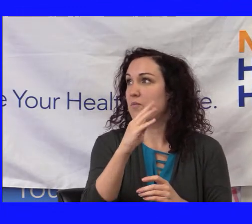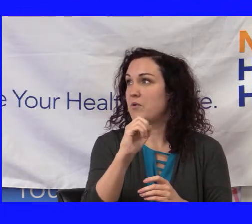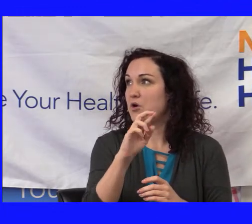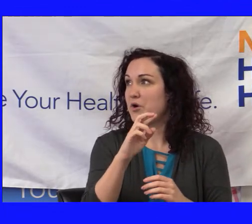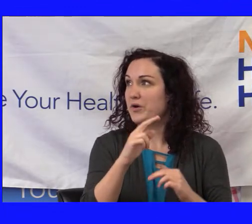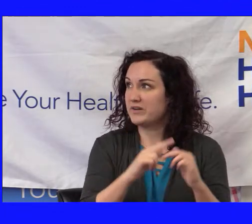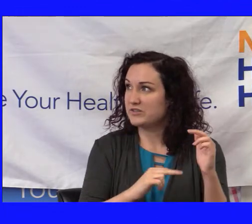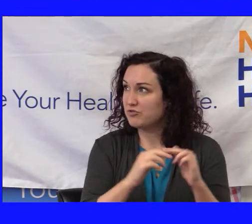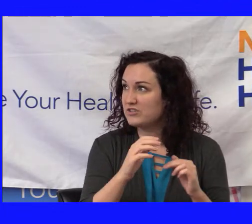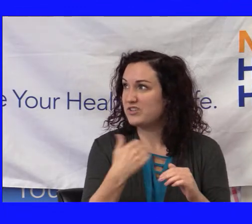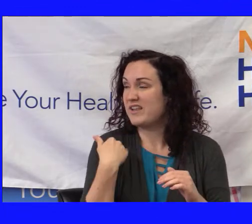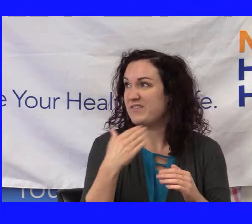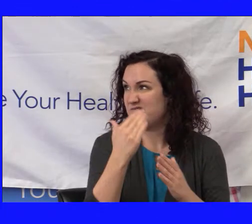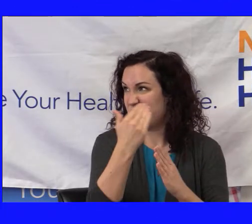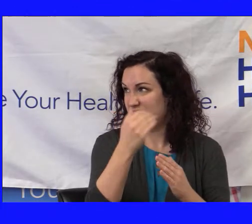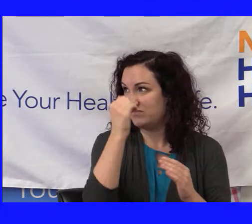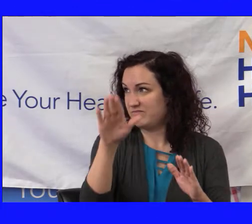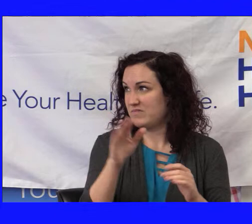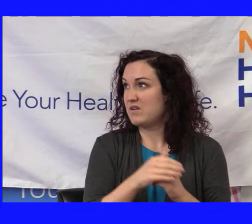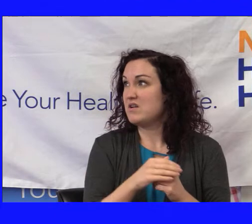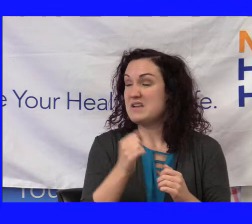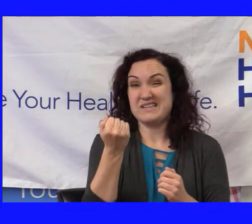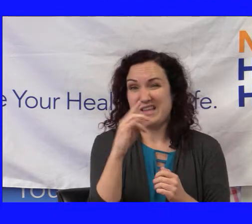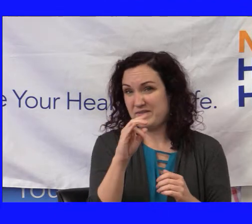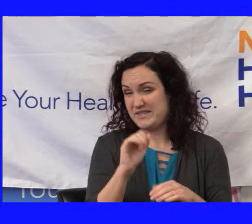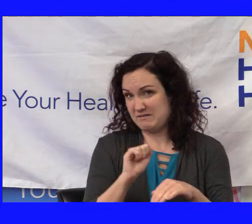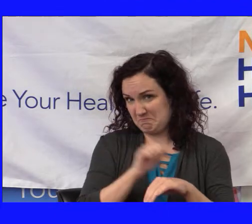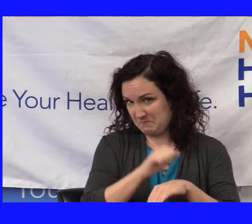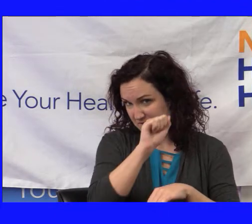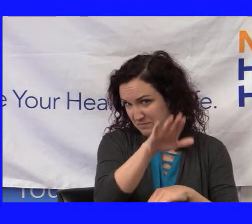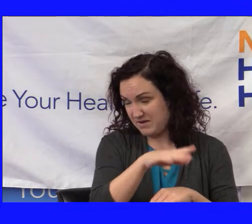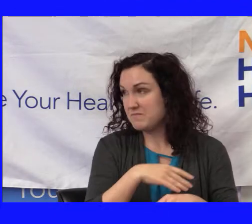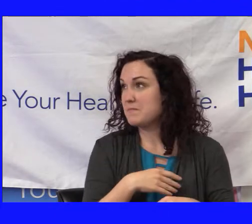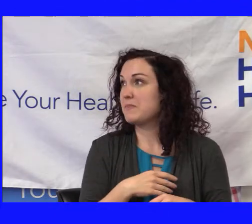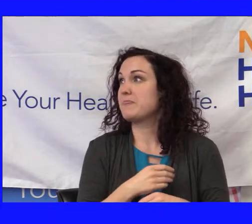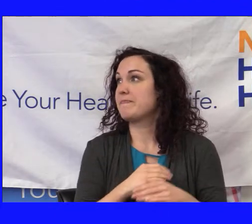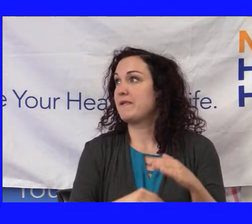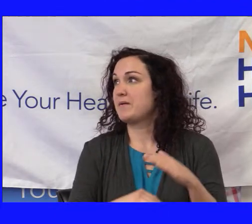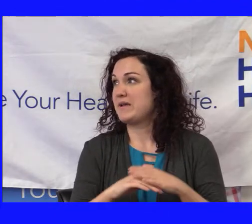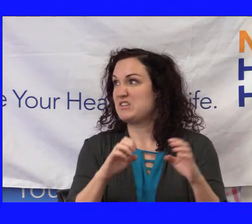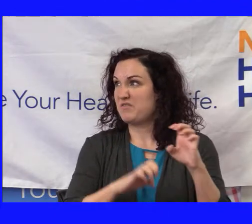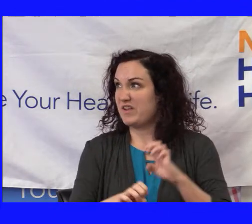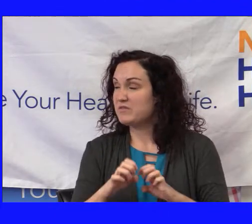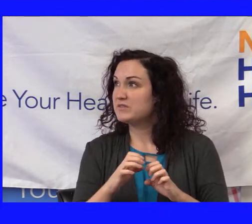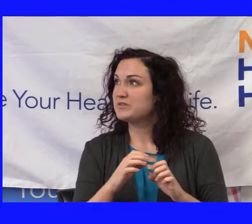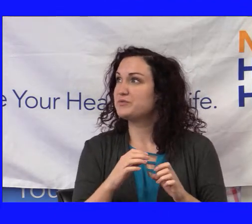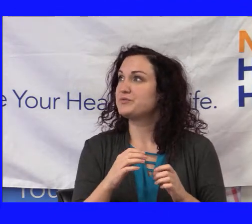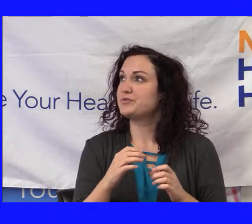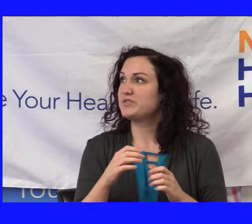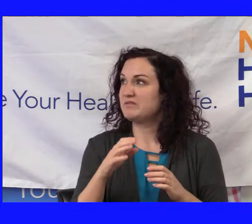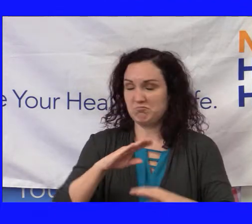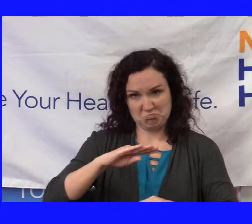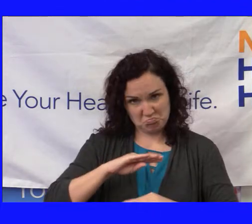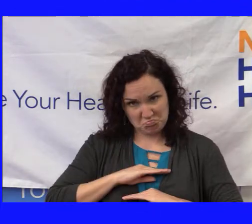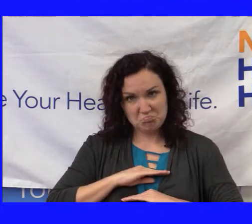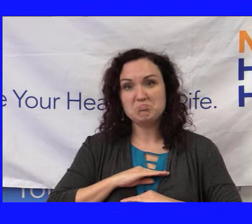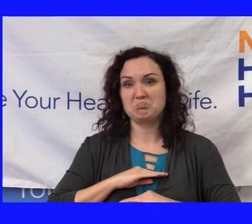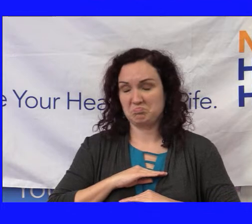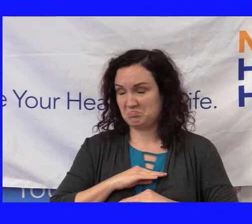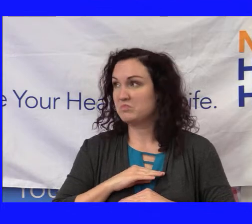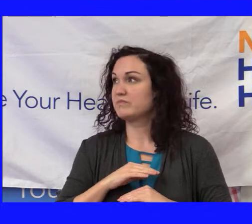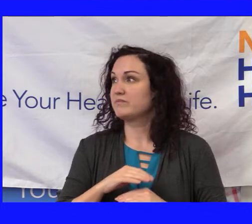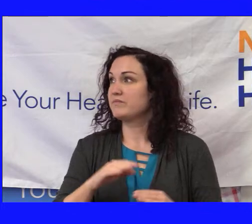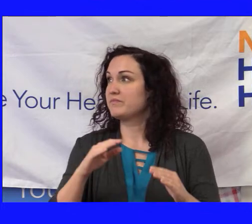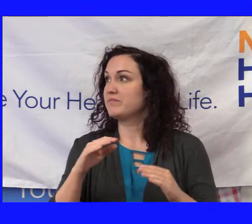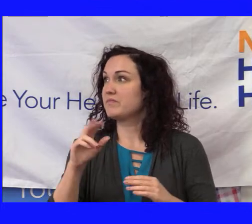their multipliers listed there. 17 bids were submitted. Their max evaluation and passport is satisfactory,